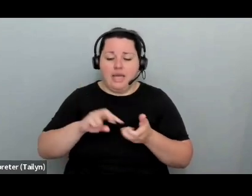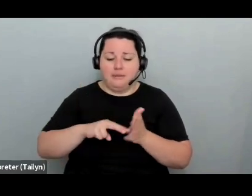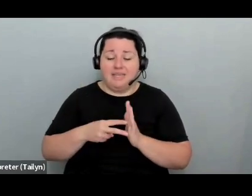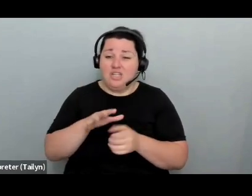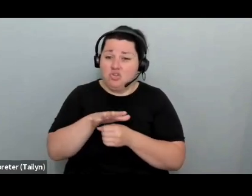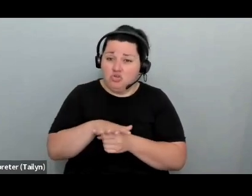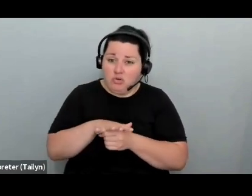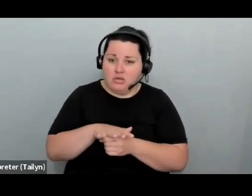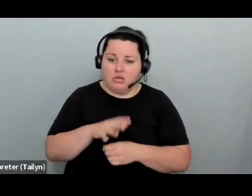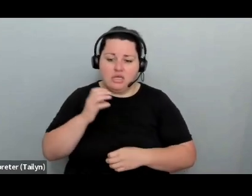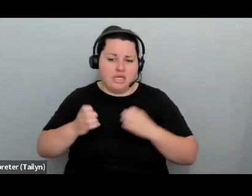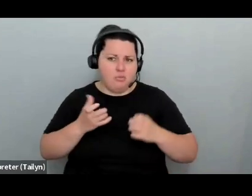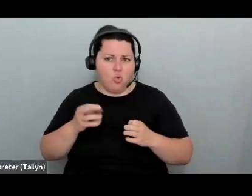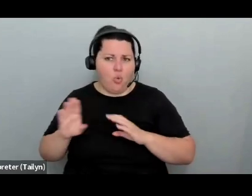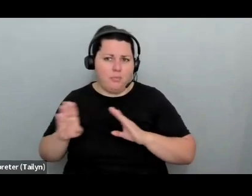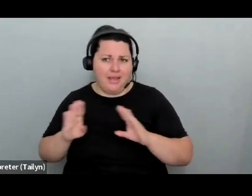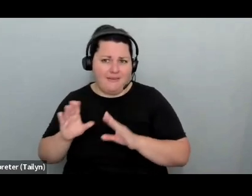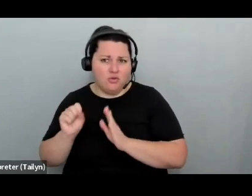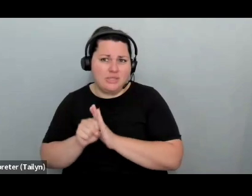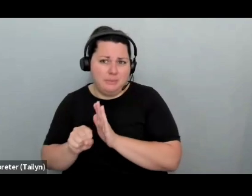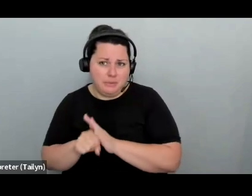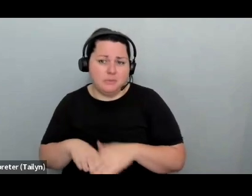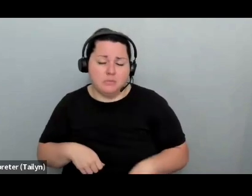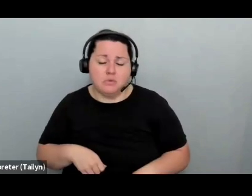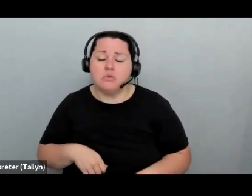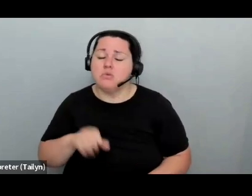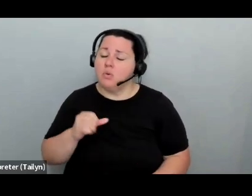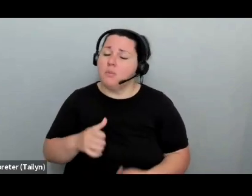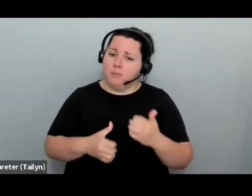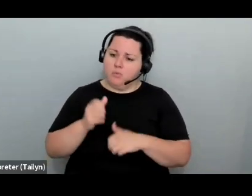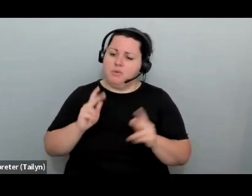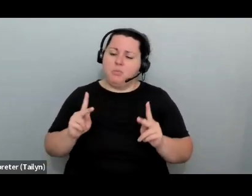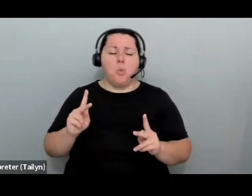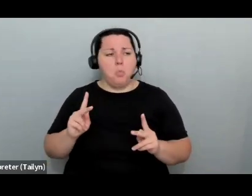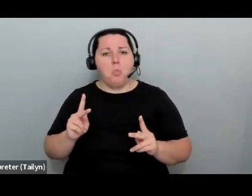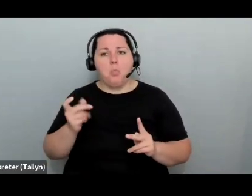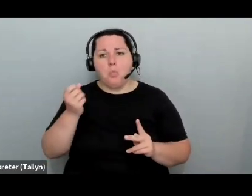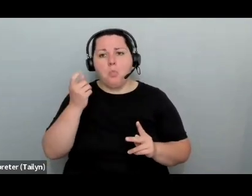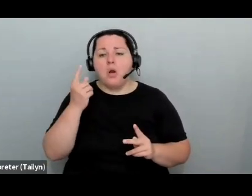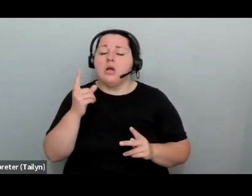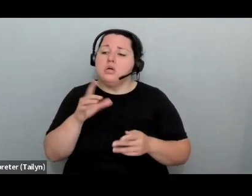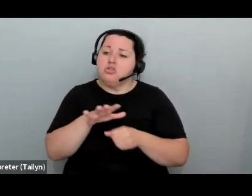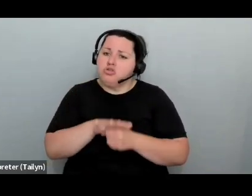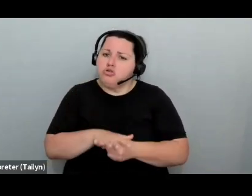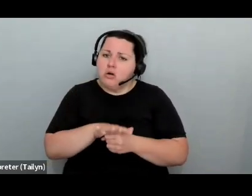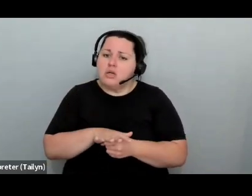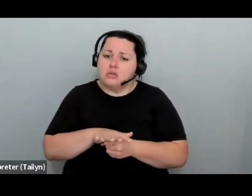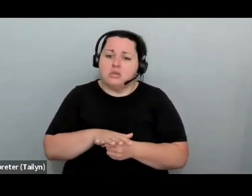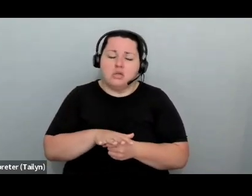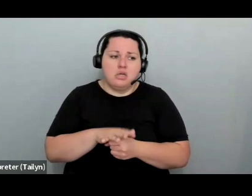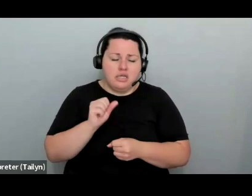stress, emotional, or behavioral symptoms. And so most of us understand that sometimes stress can be